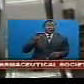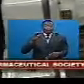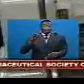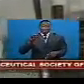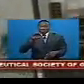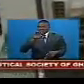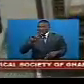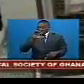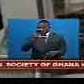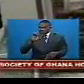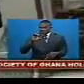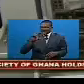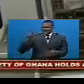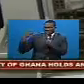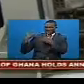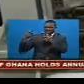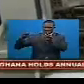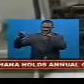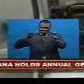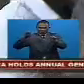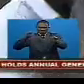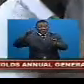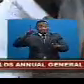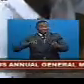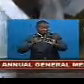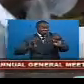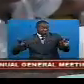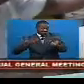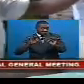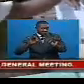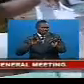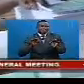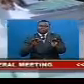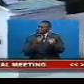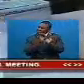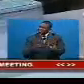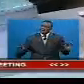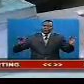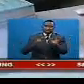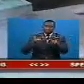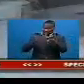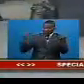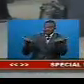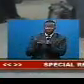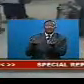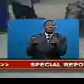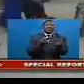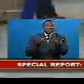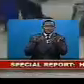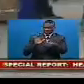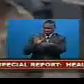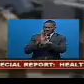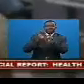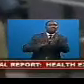overall development of their area's jurisdiction. It is therefore a statutory requirement for the assemblies to stimulate